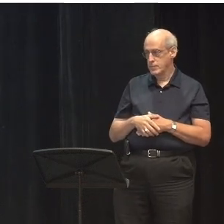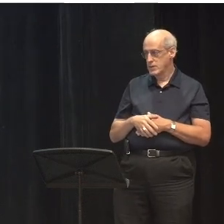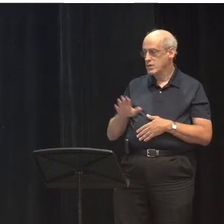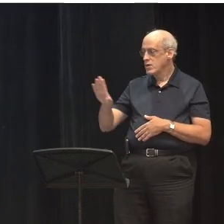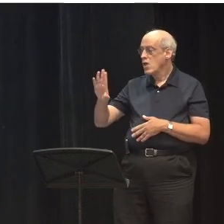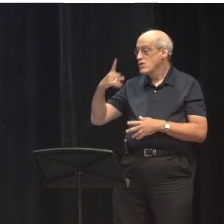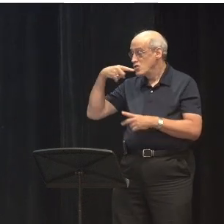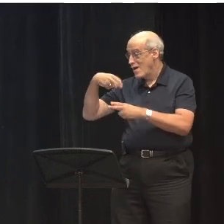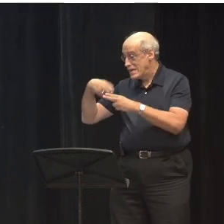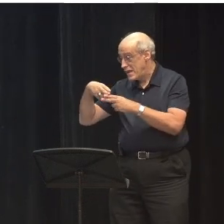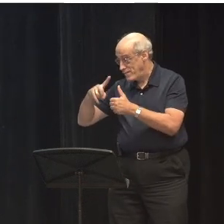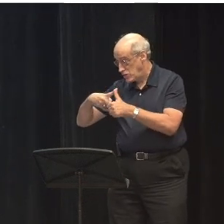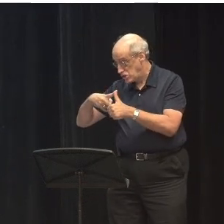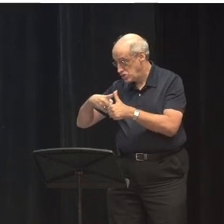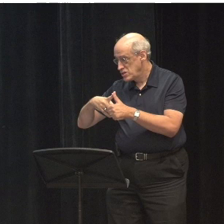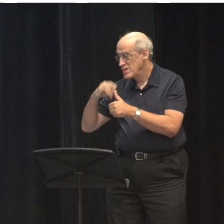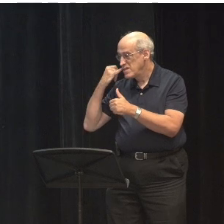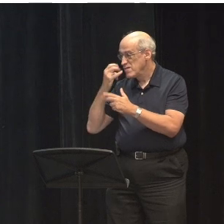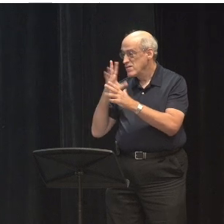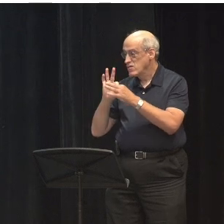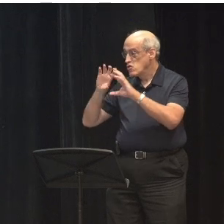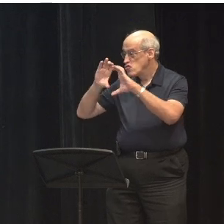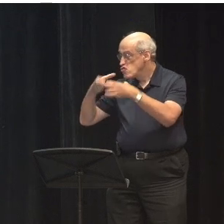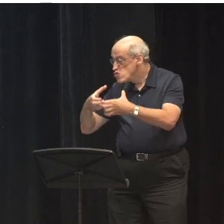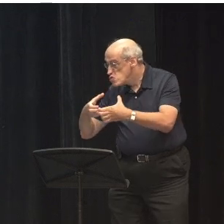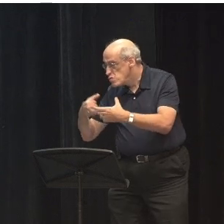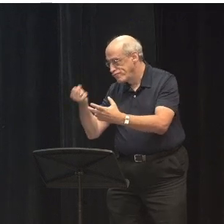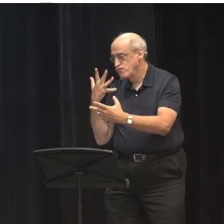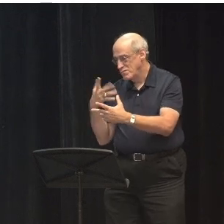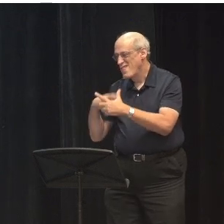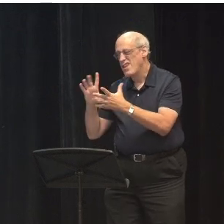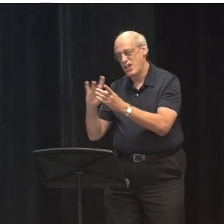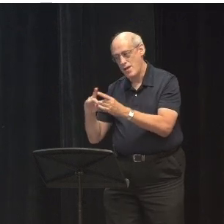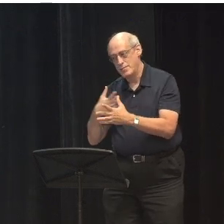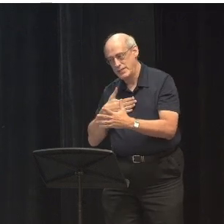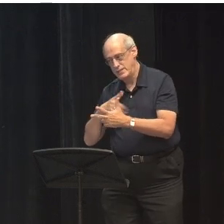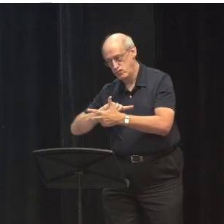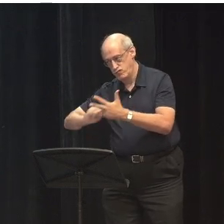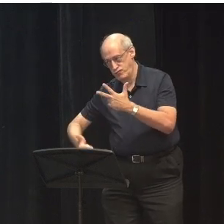Just please say your name, and if you are representing an organization, please say that as well.